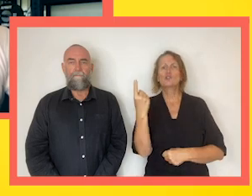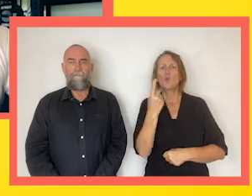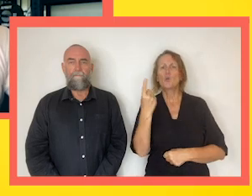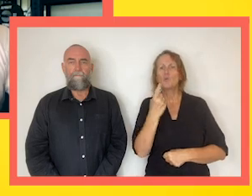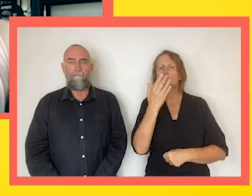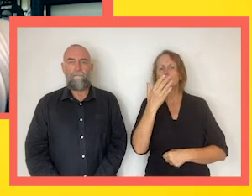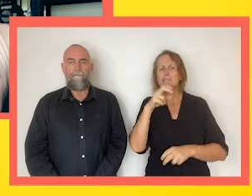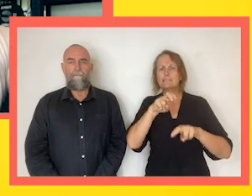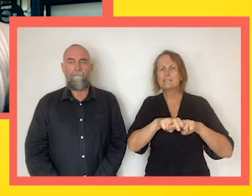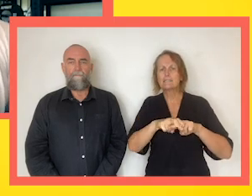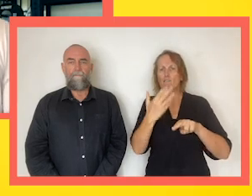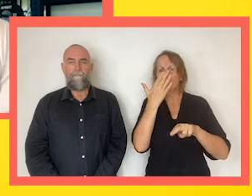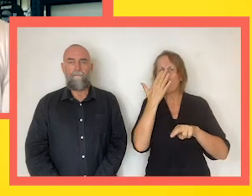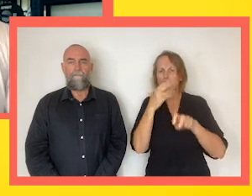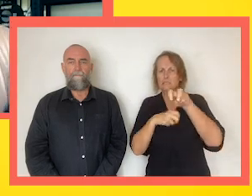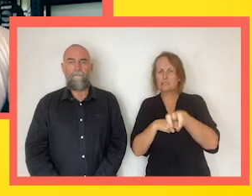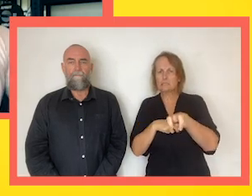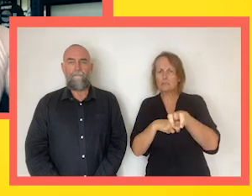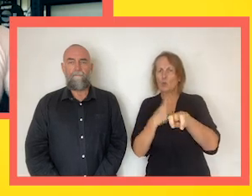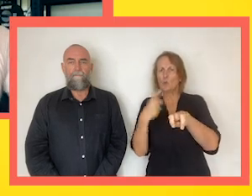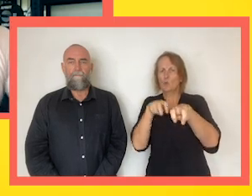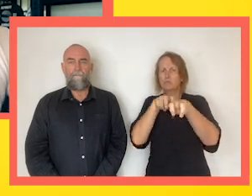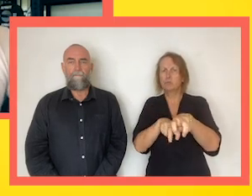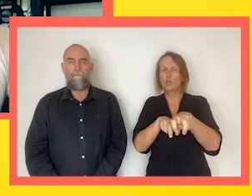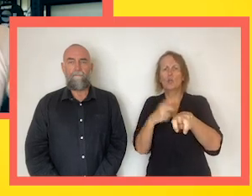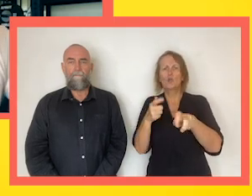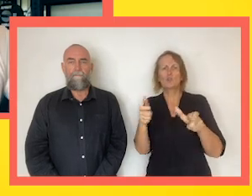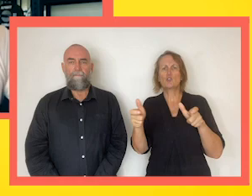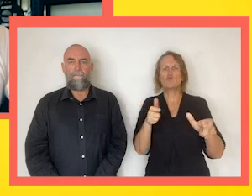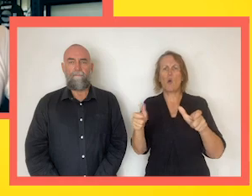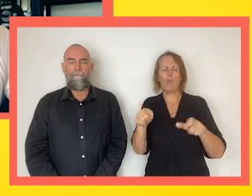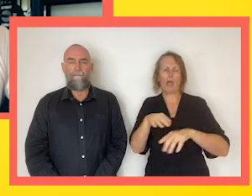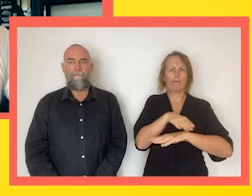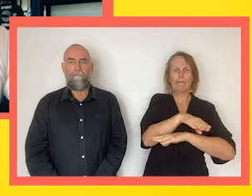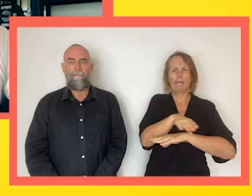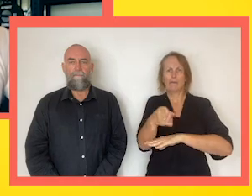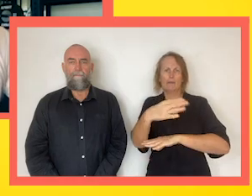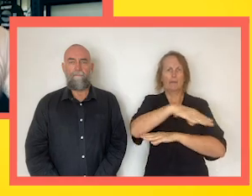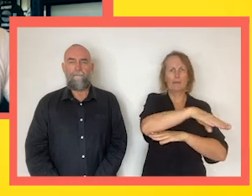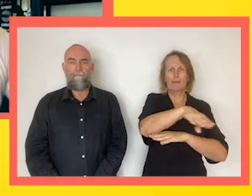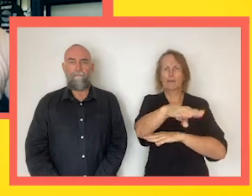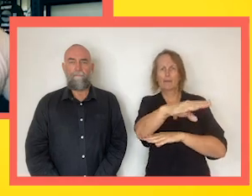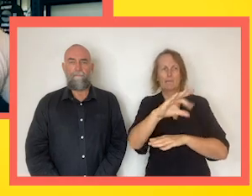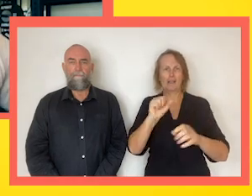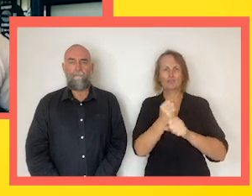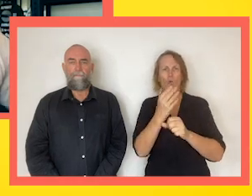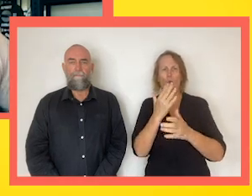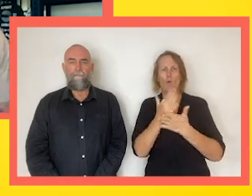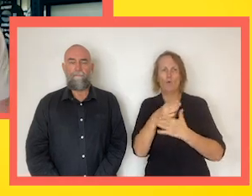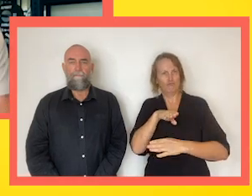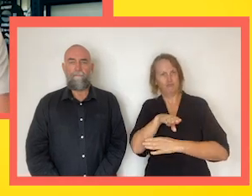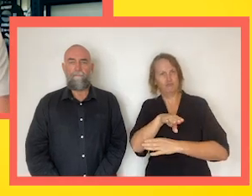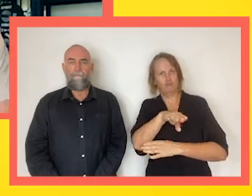at the front of the boat, I guess, and who's in charge of actually steering and making sure you don't run into stuff? I understand